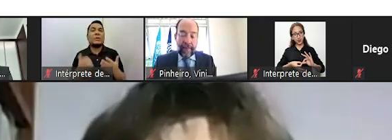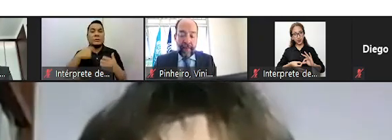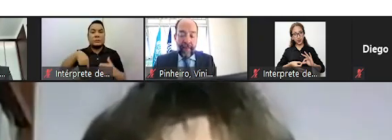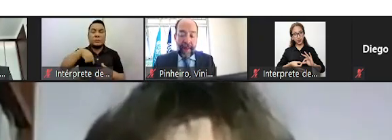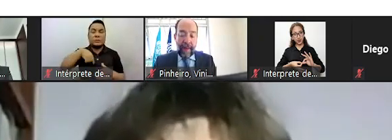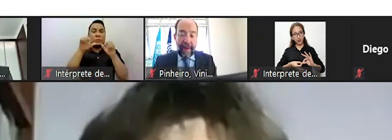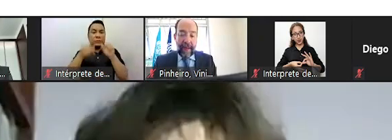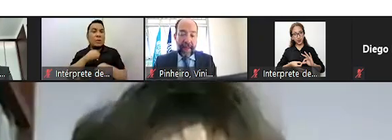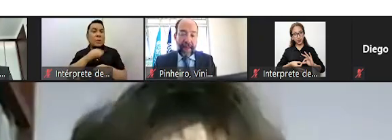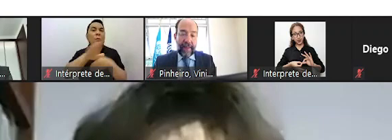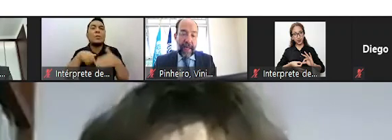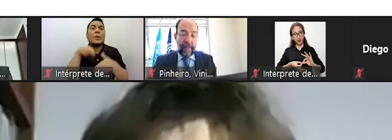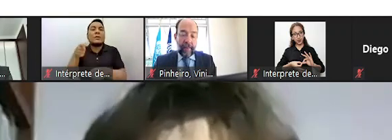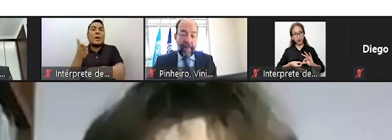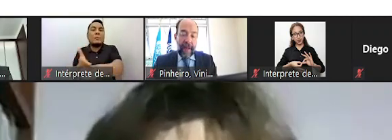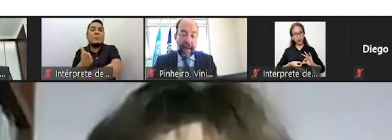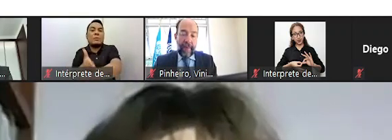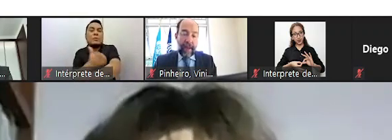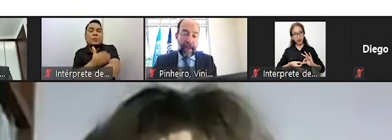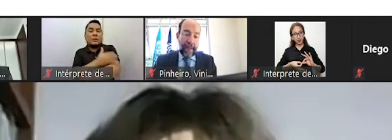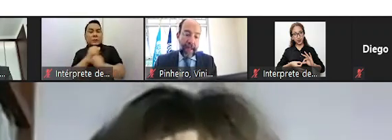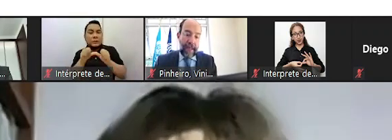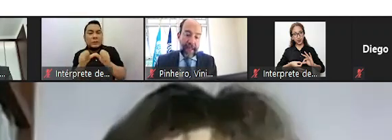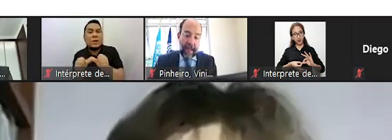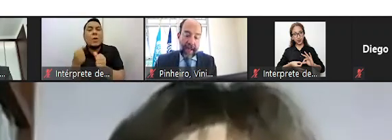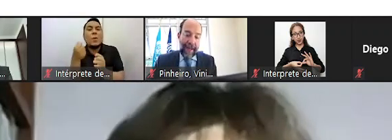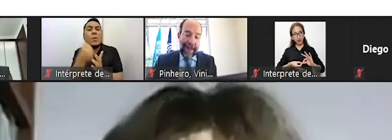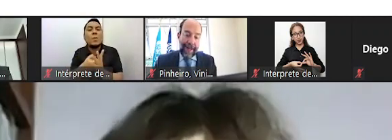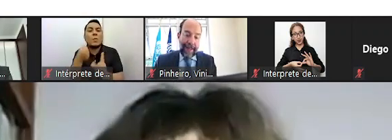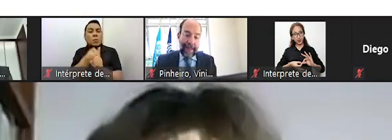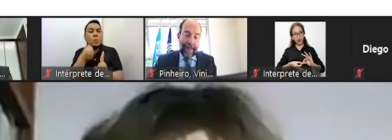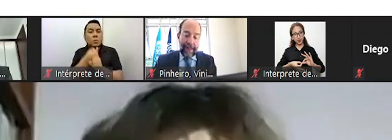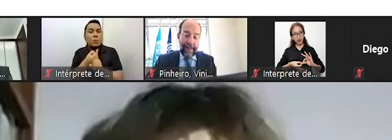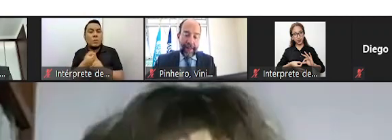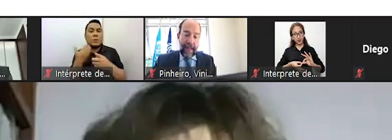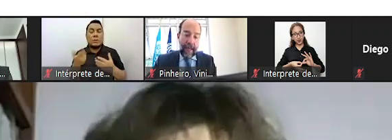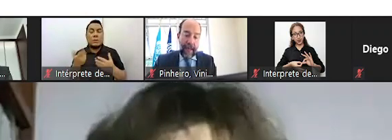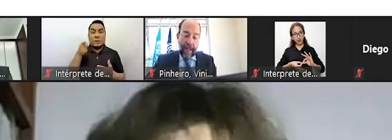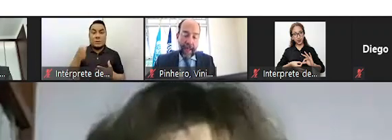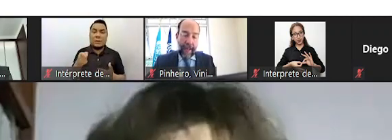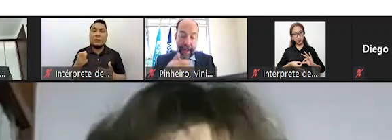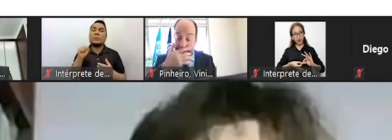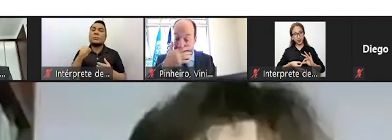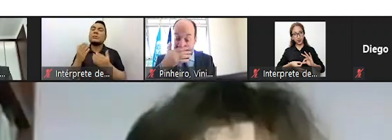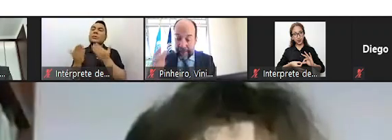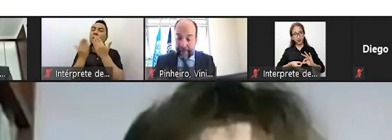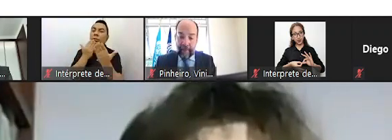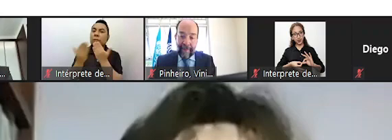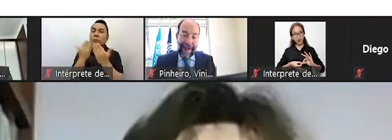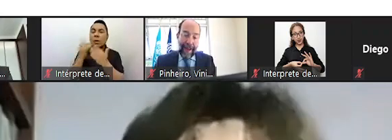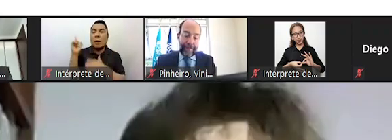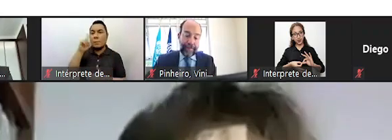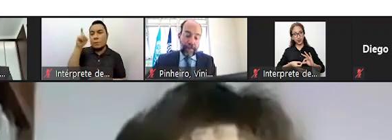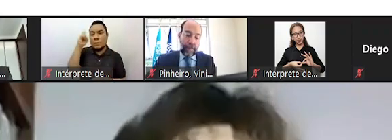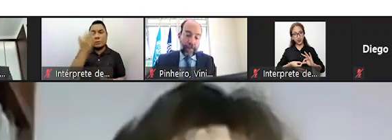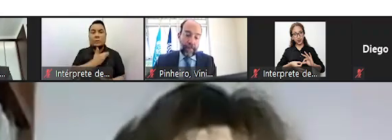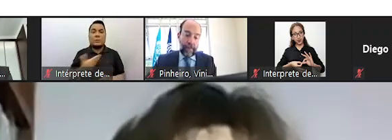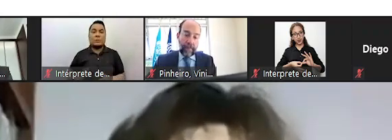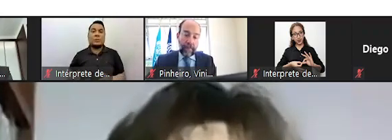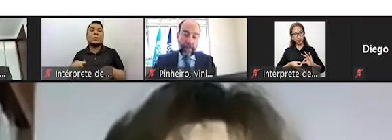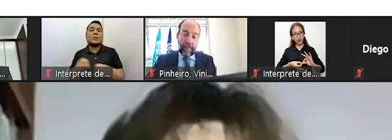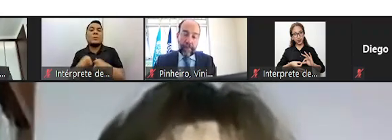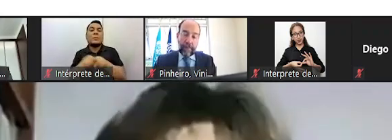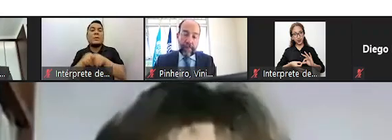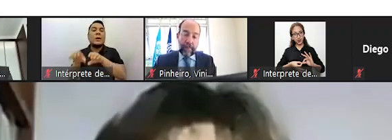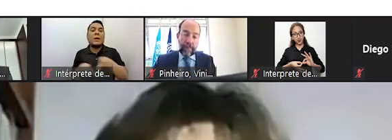we commit ourselves and we are in the whole process of continuing in the fight and the struggle and the discussion of